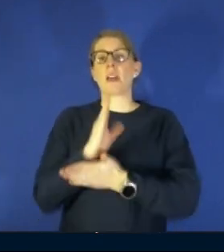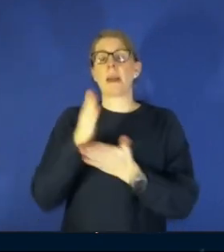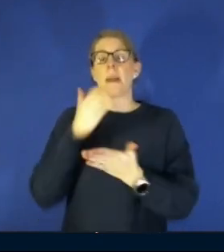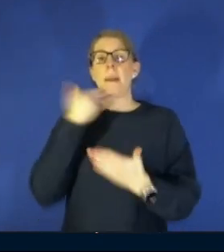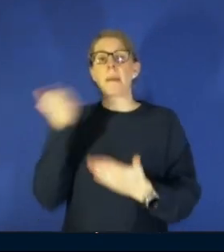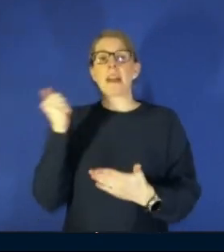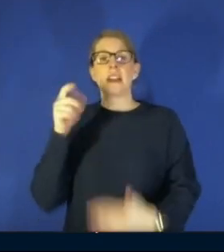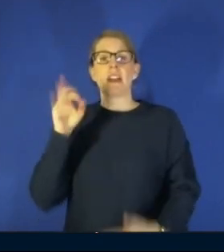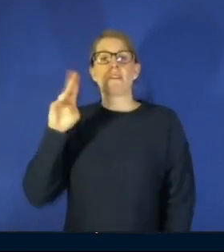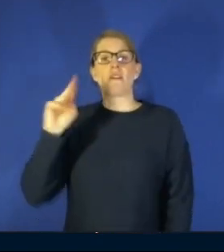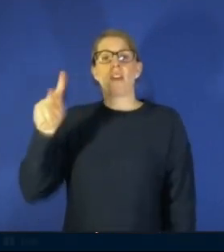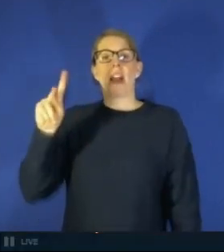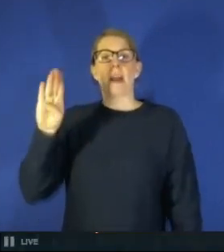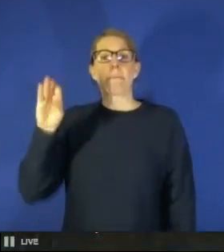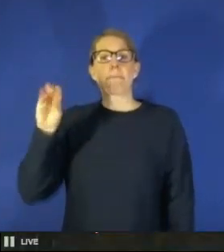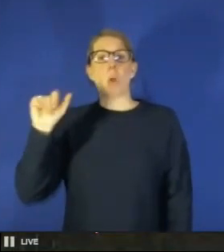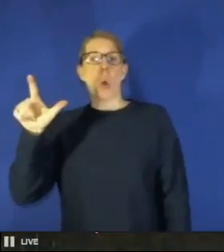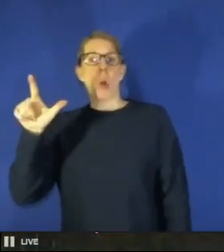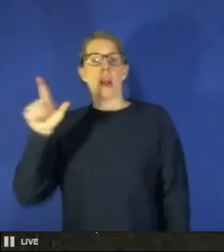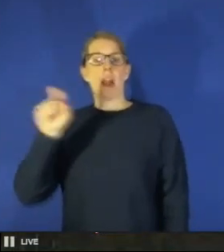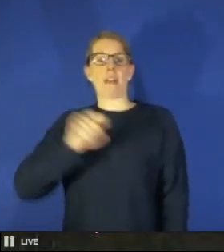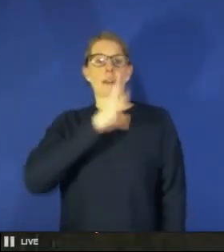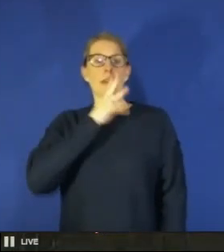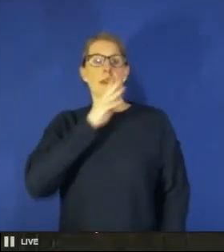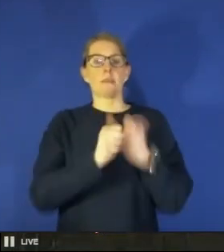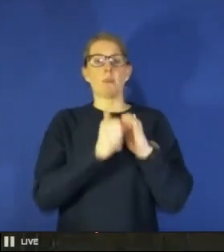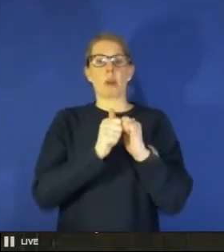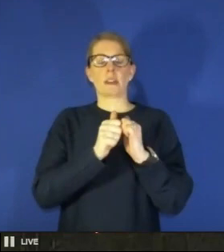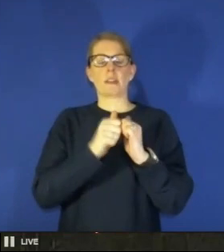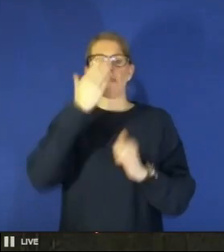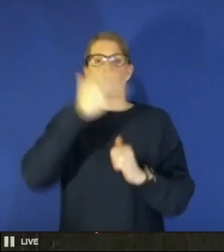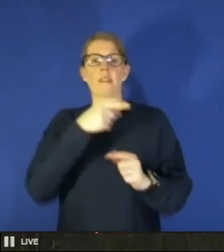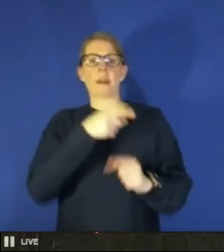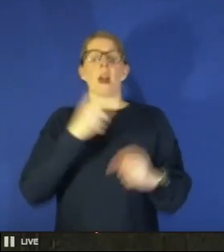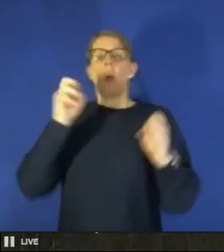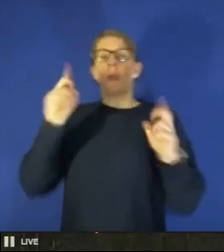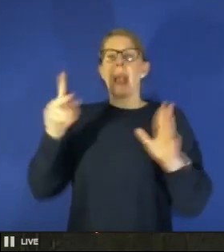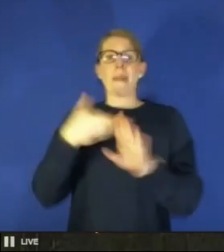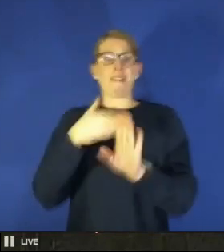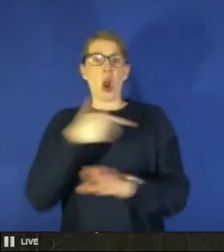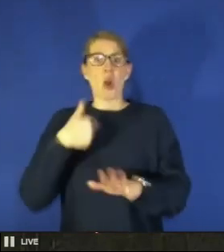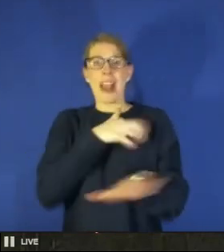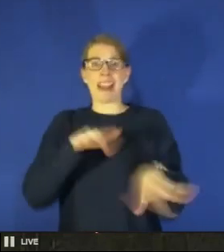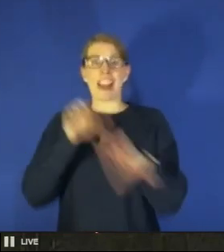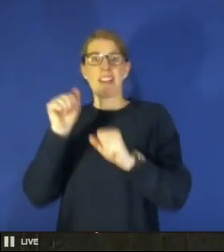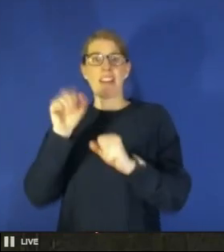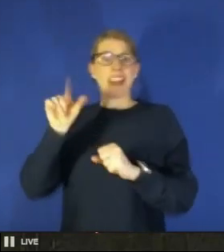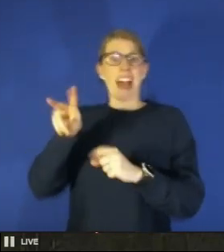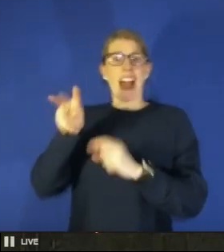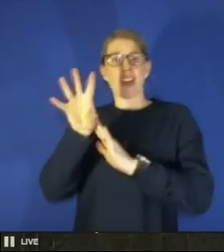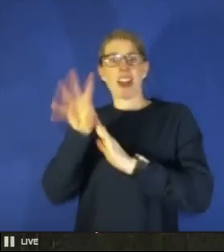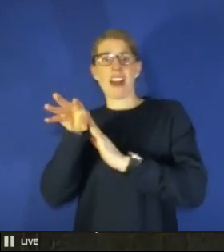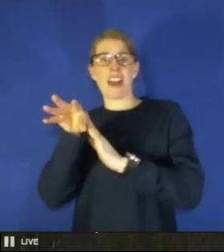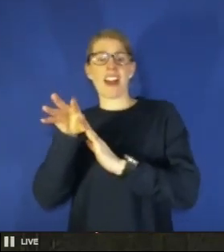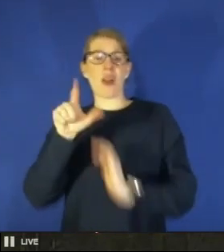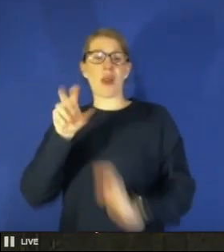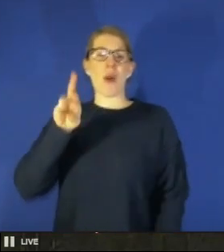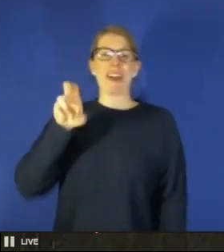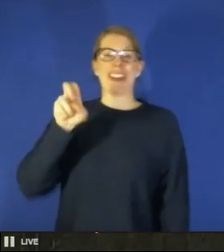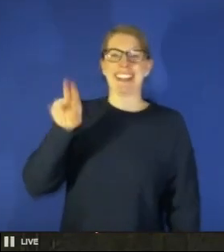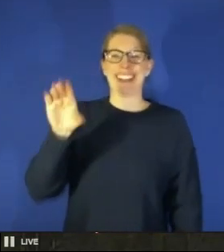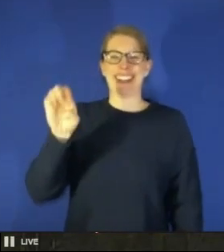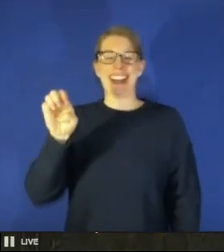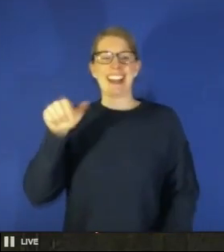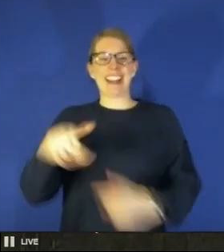I got to read sports in front of Frank Boal. How am I supposed to do this? Okay, before we go, live look in Lawrence this morning, thanks to KSNT